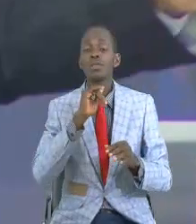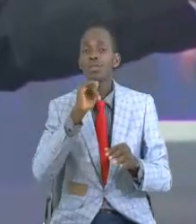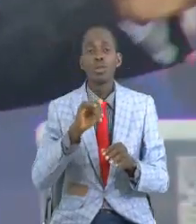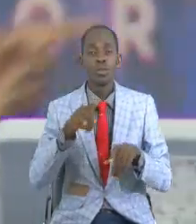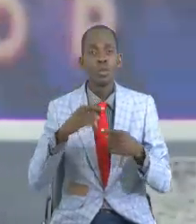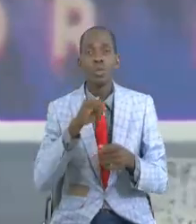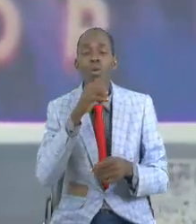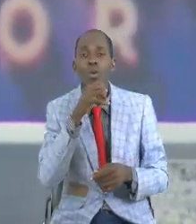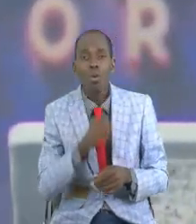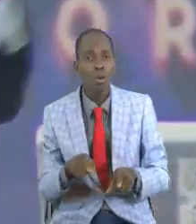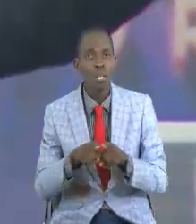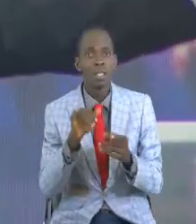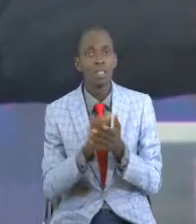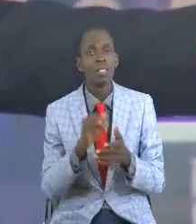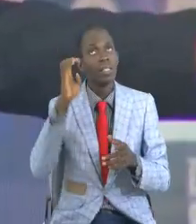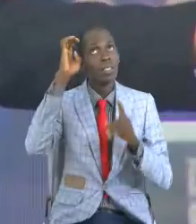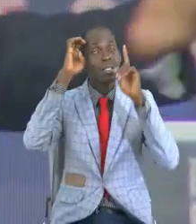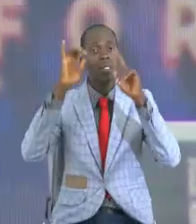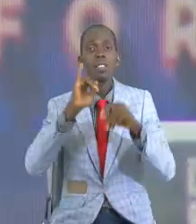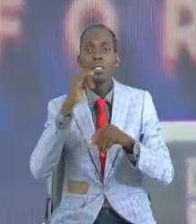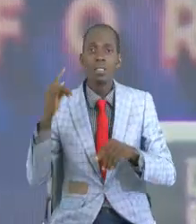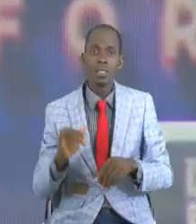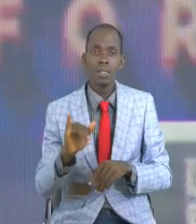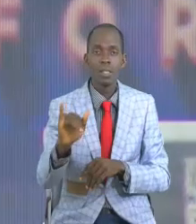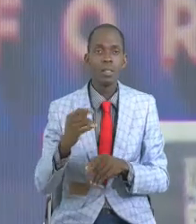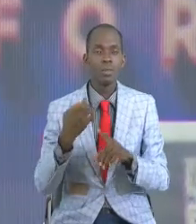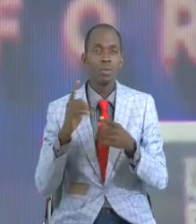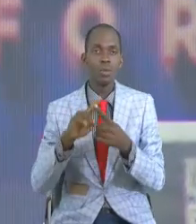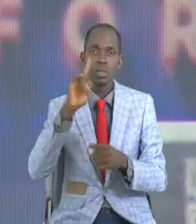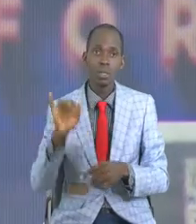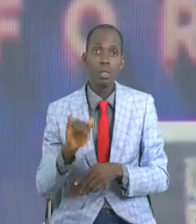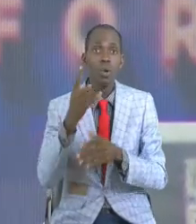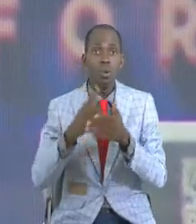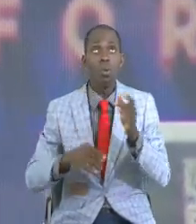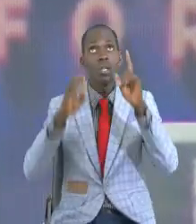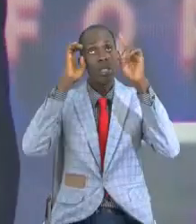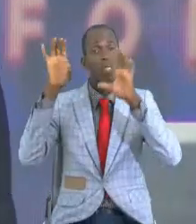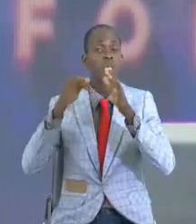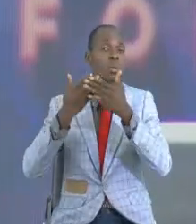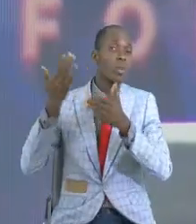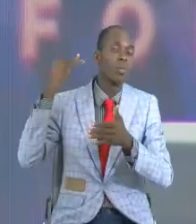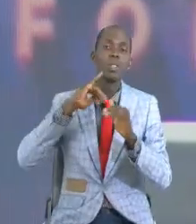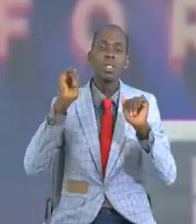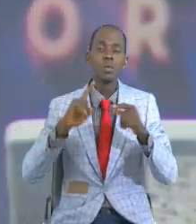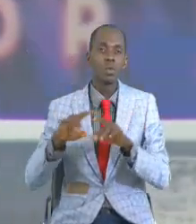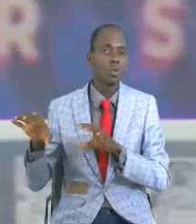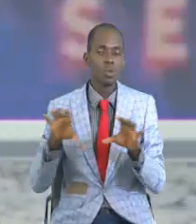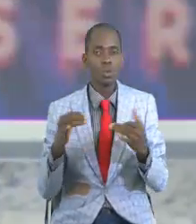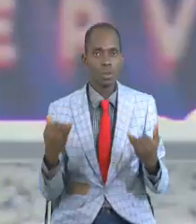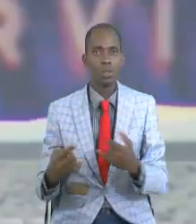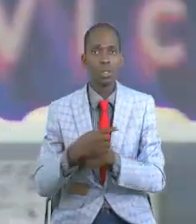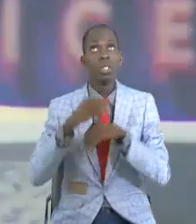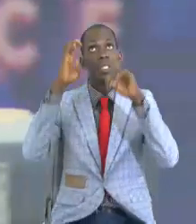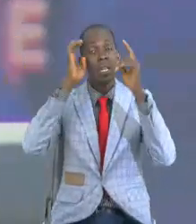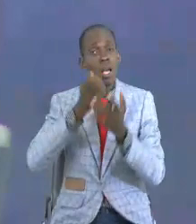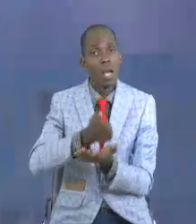From eternity to eternity, what he did in the past is able to do today. He helped people in the past, is